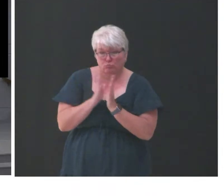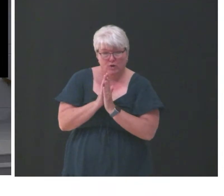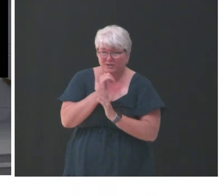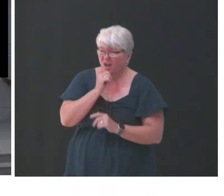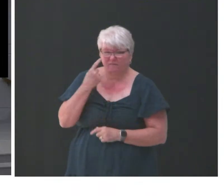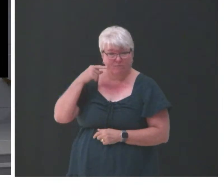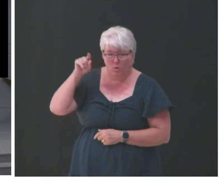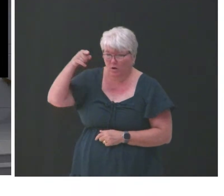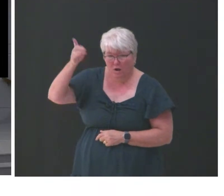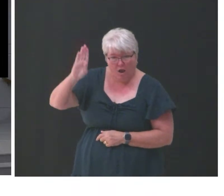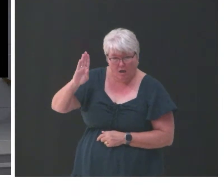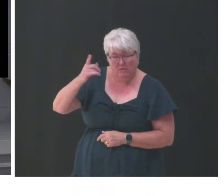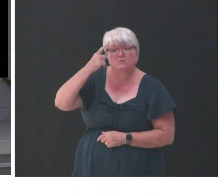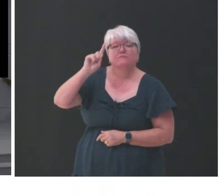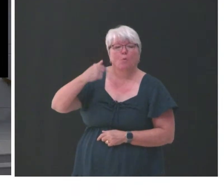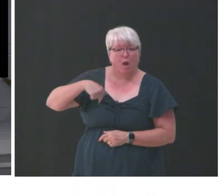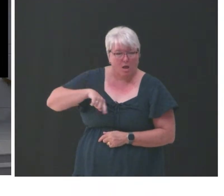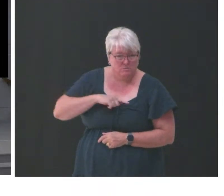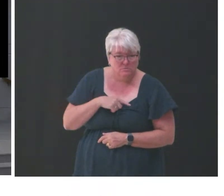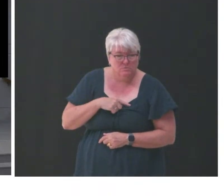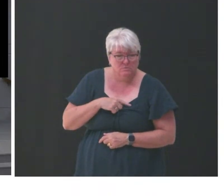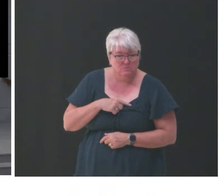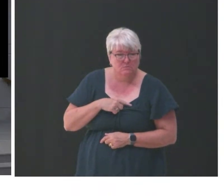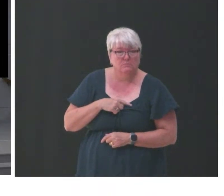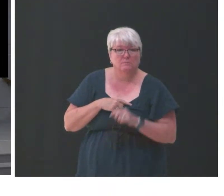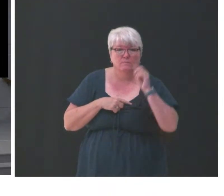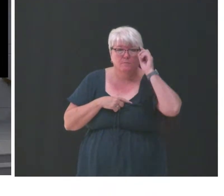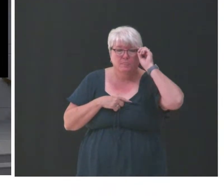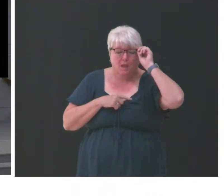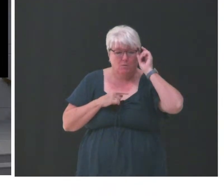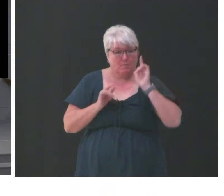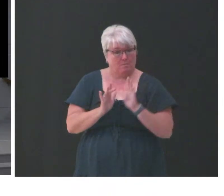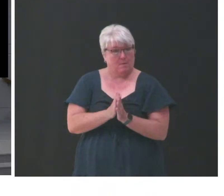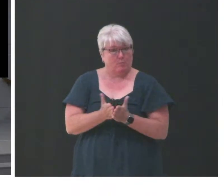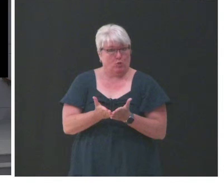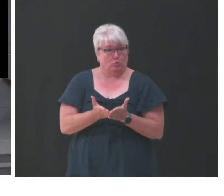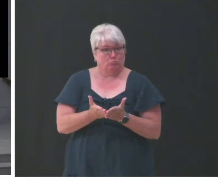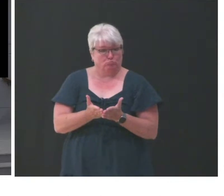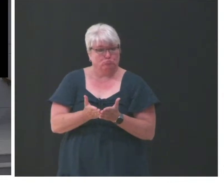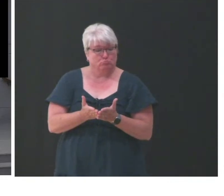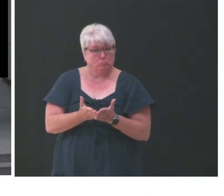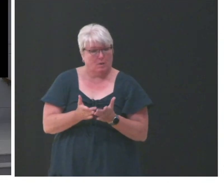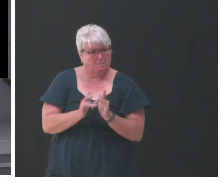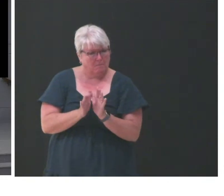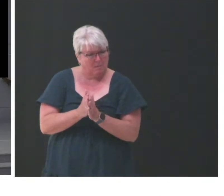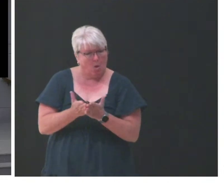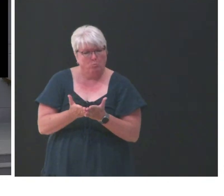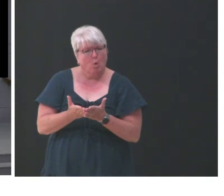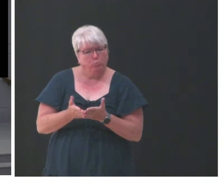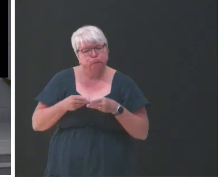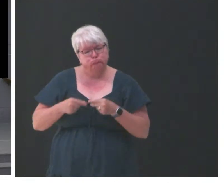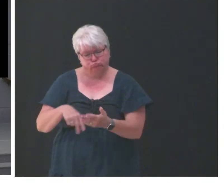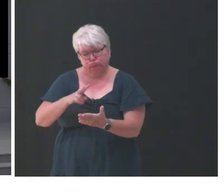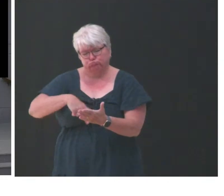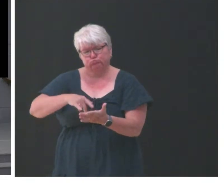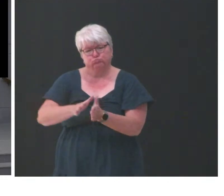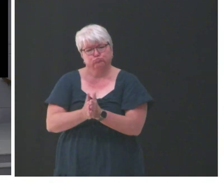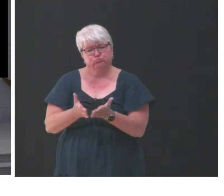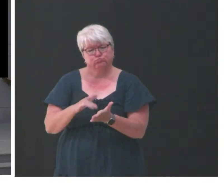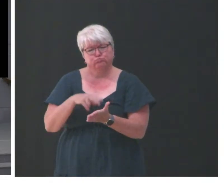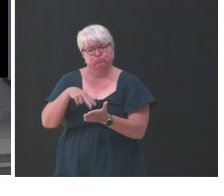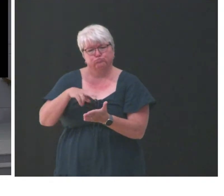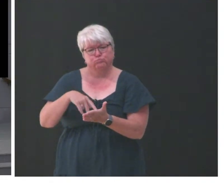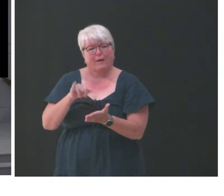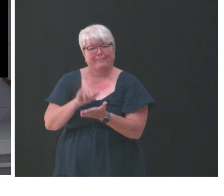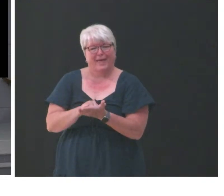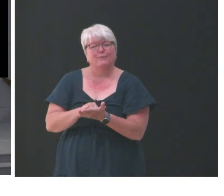God, it's for us. All right, what about Bible? You say, Bible, I'll spend some time reading my Bible, and